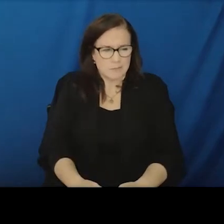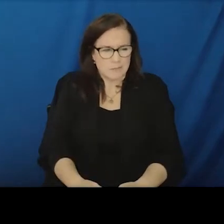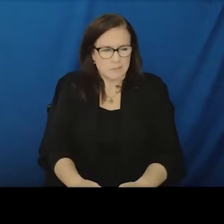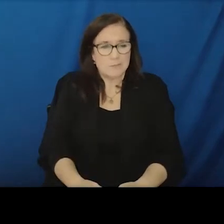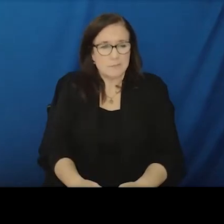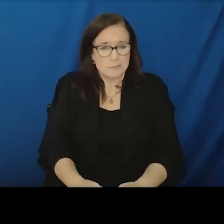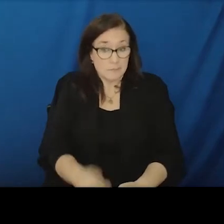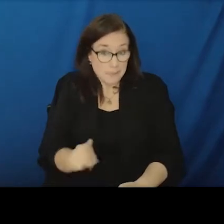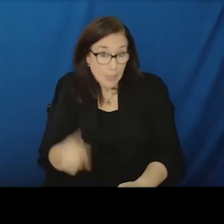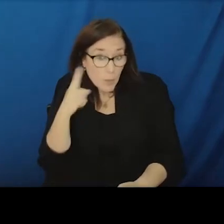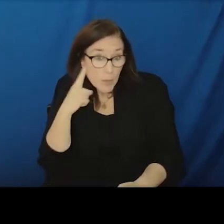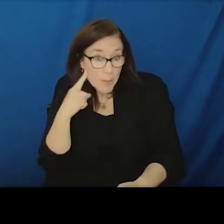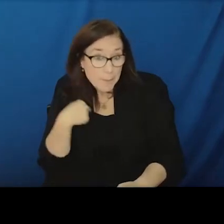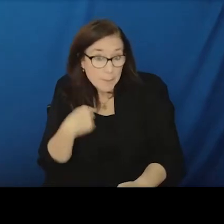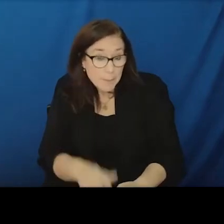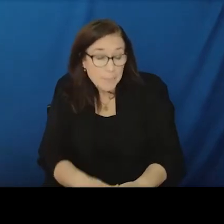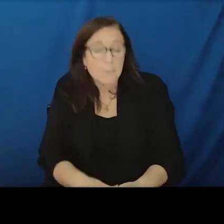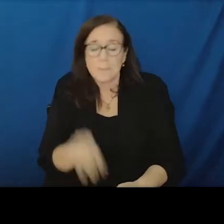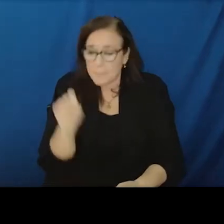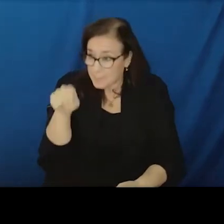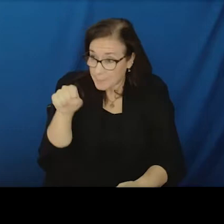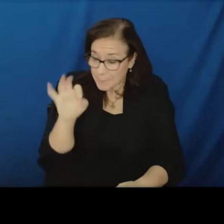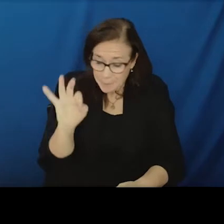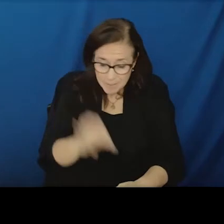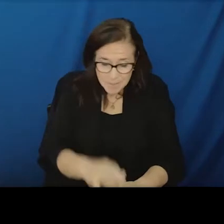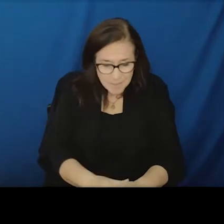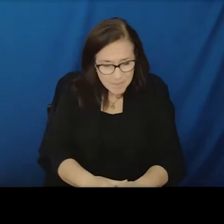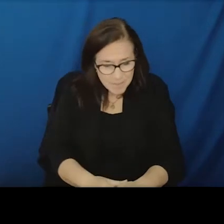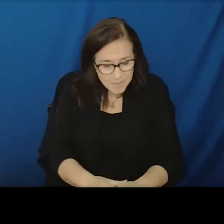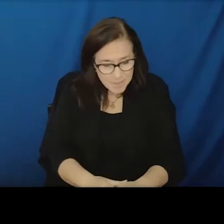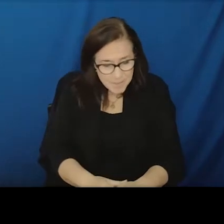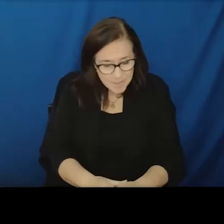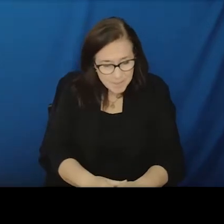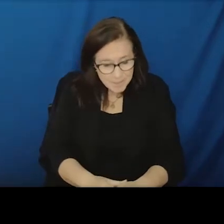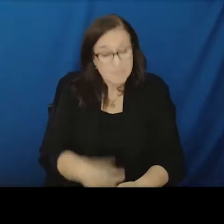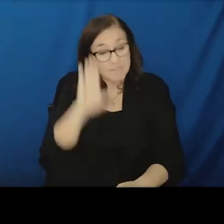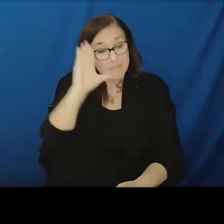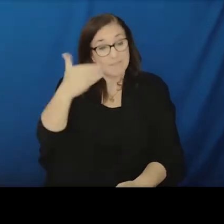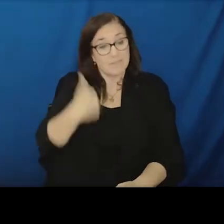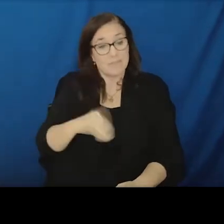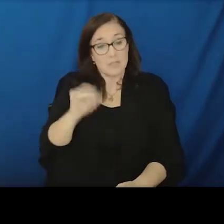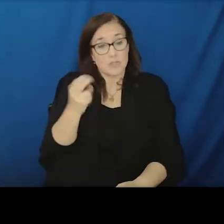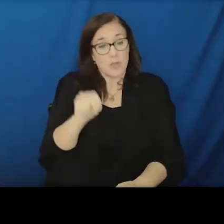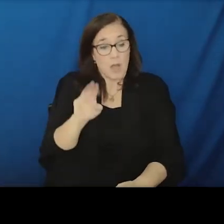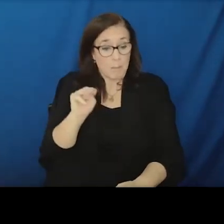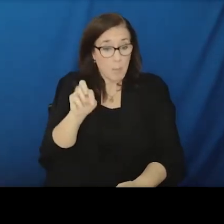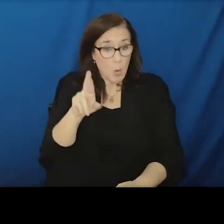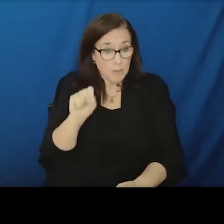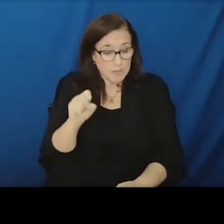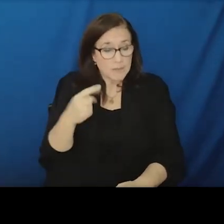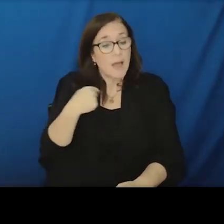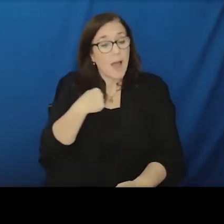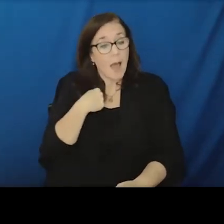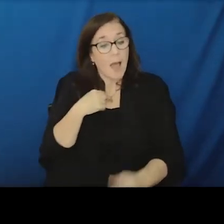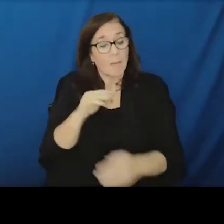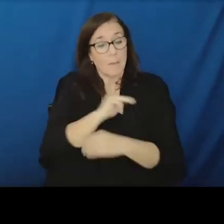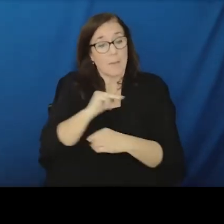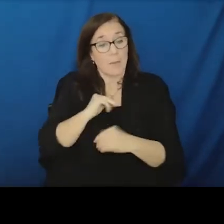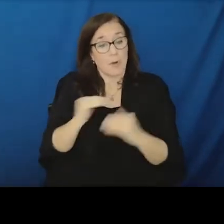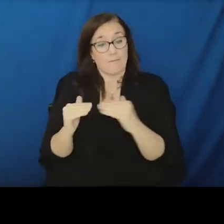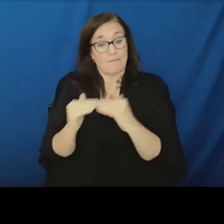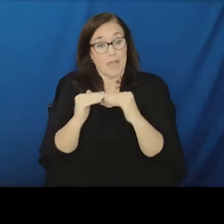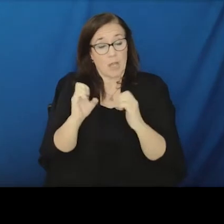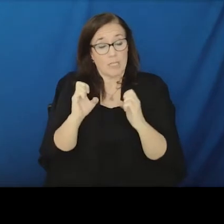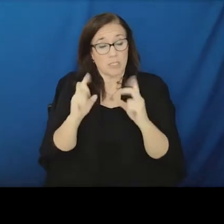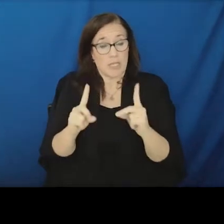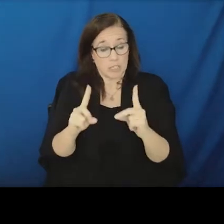Can you hear me okay? Yes, go ahead. All right. I'm John Morse. I'm a member of Fair Education Santa Barbara.